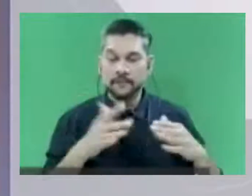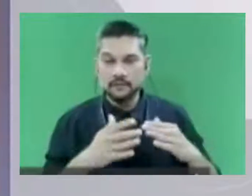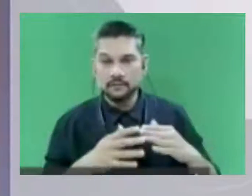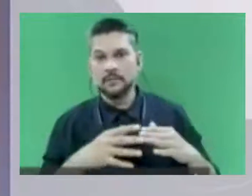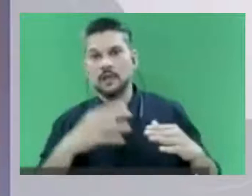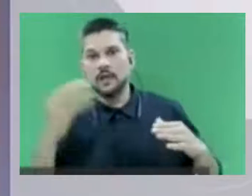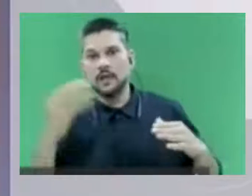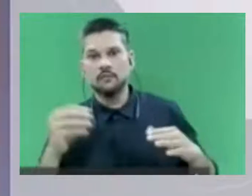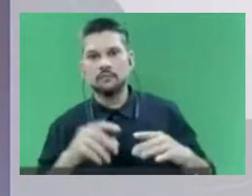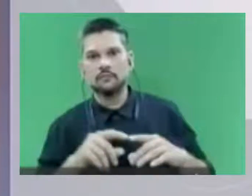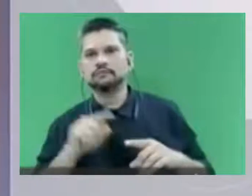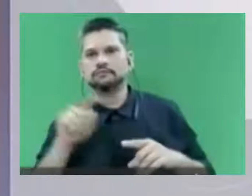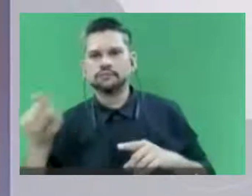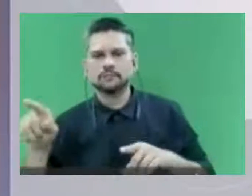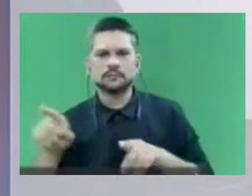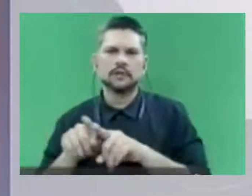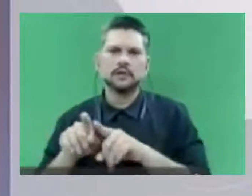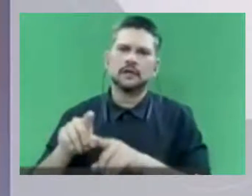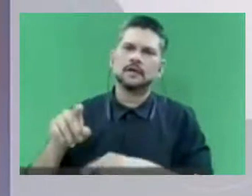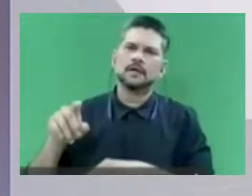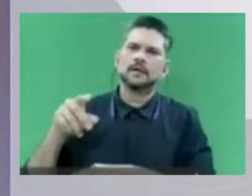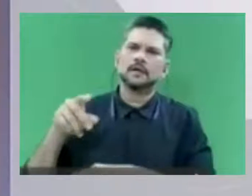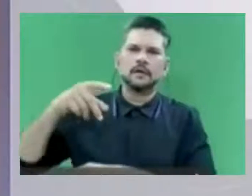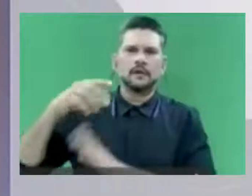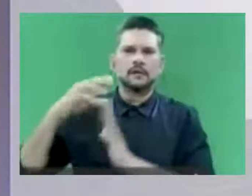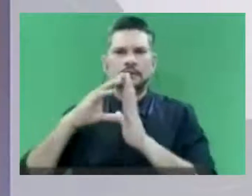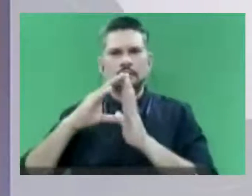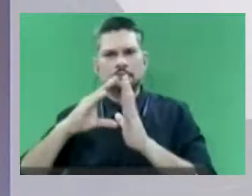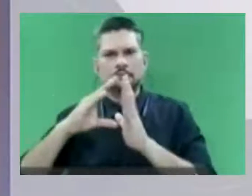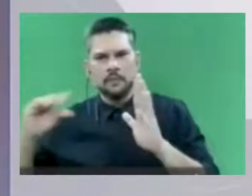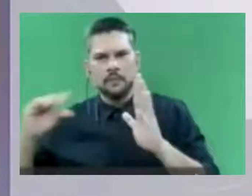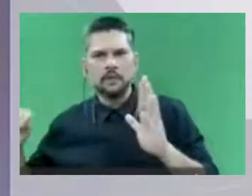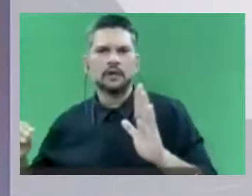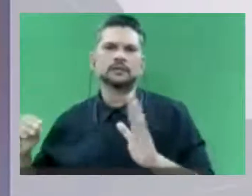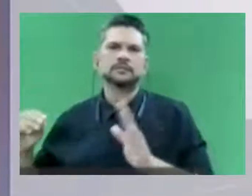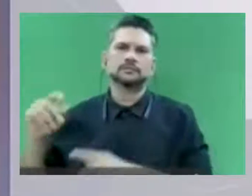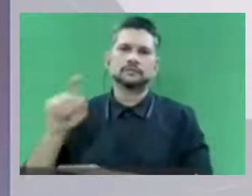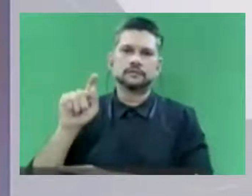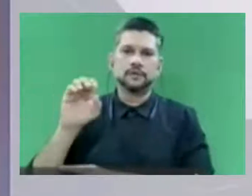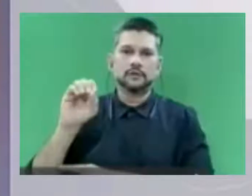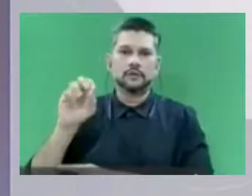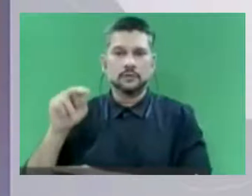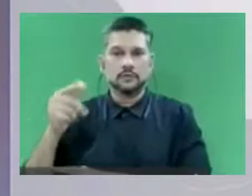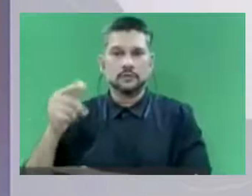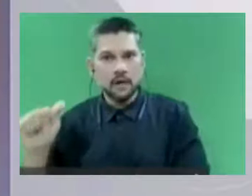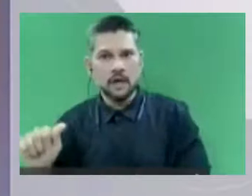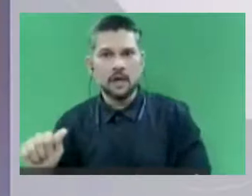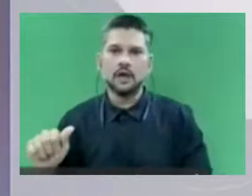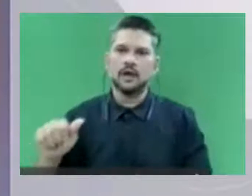PNG, Tonga, and Samoa. How can they make sure that their